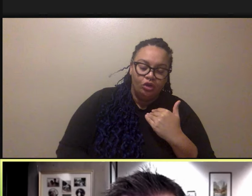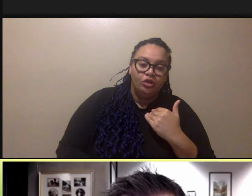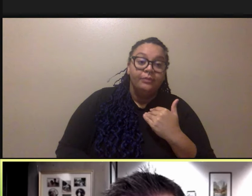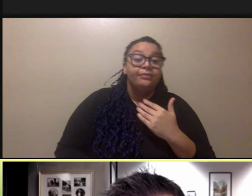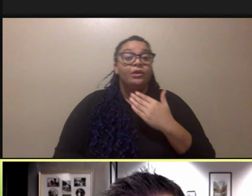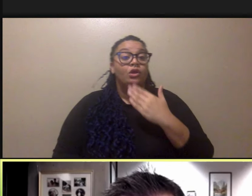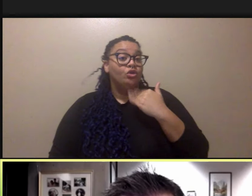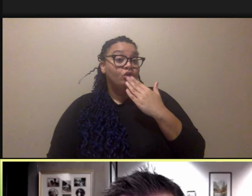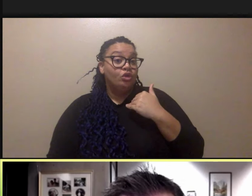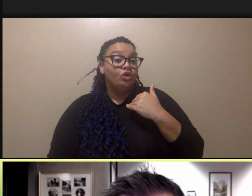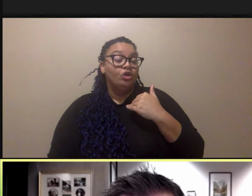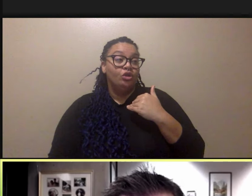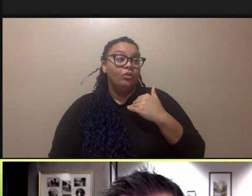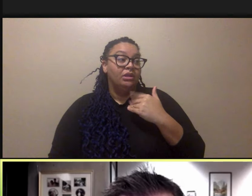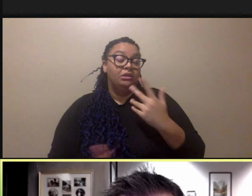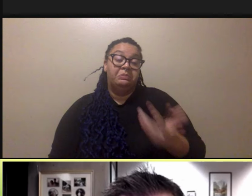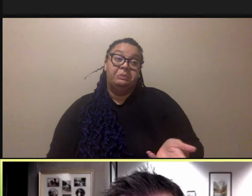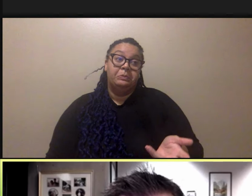sugar was highly